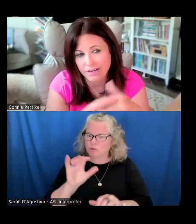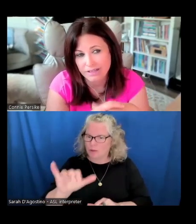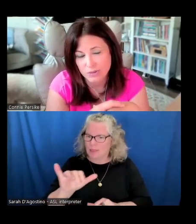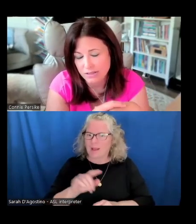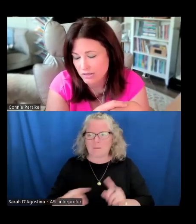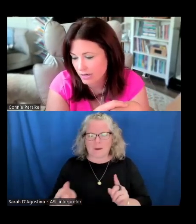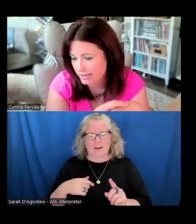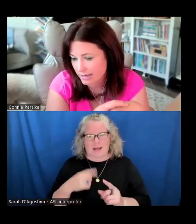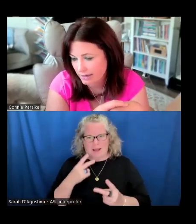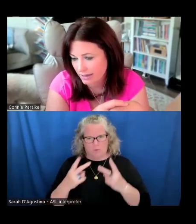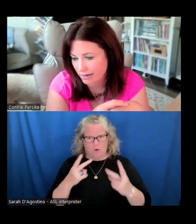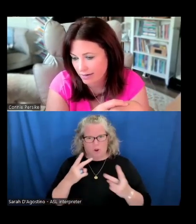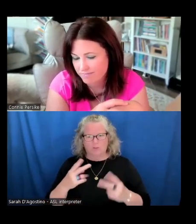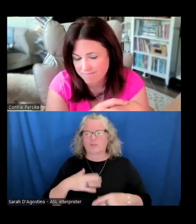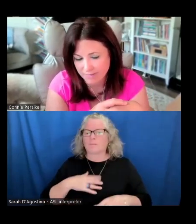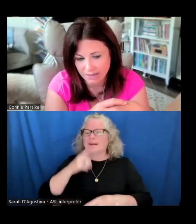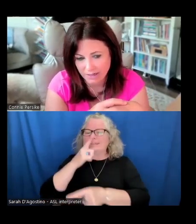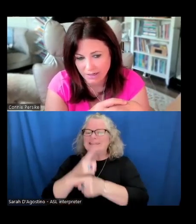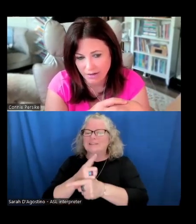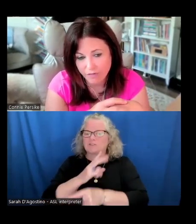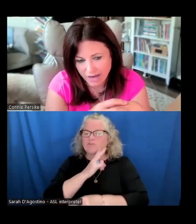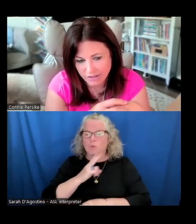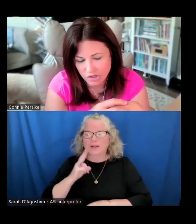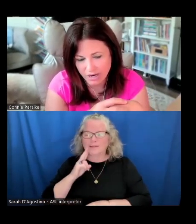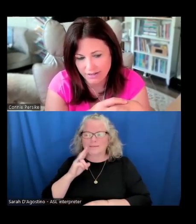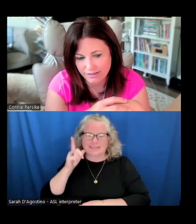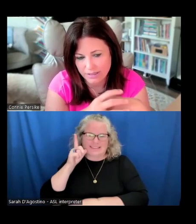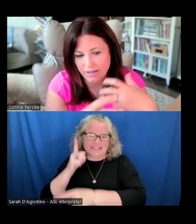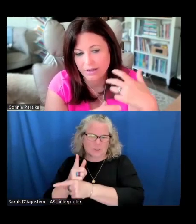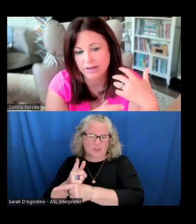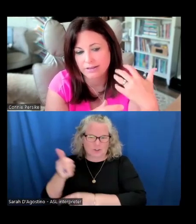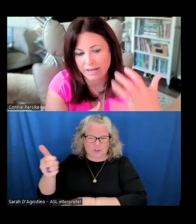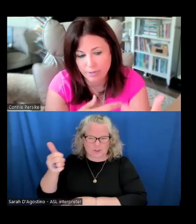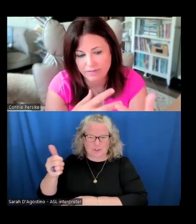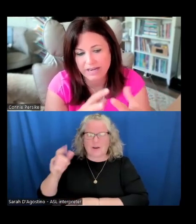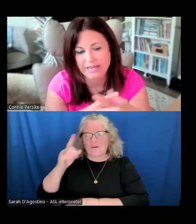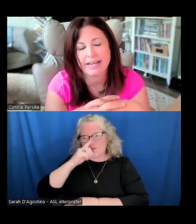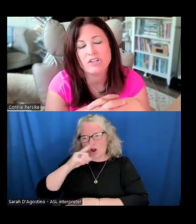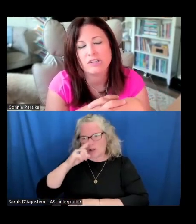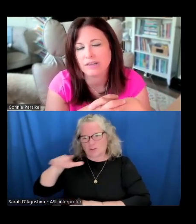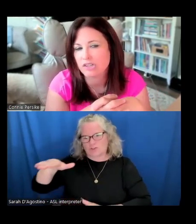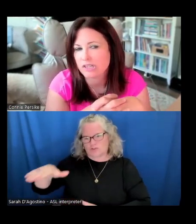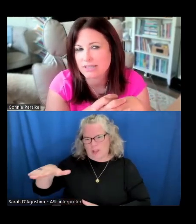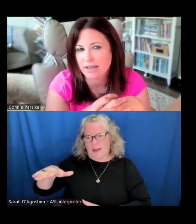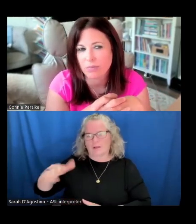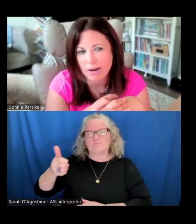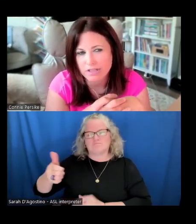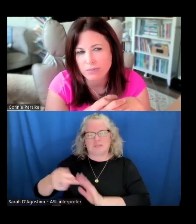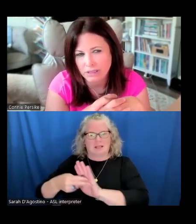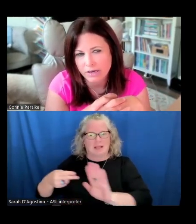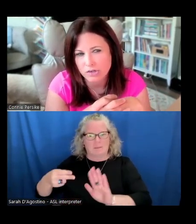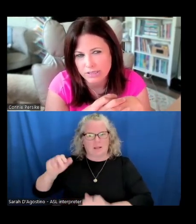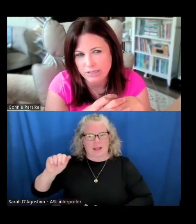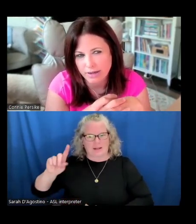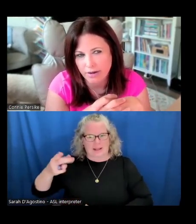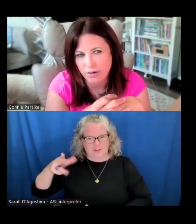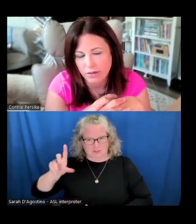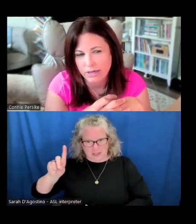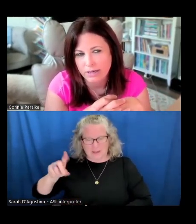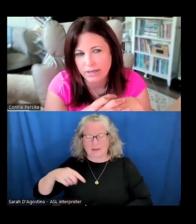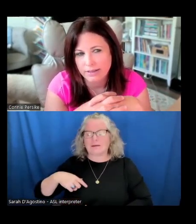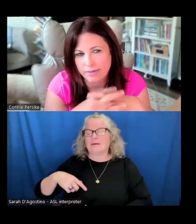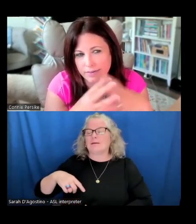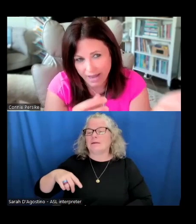and my twin sister has a foster child with a label of ADHD. And she said, wow, it's really interesting